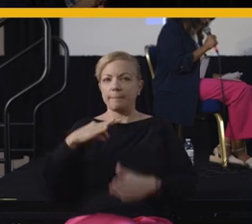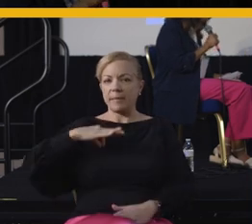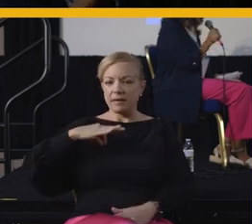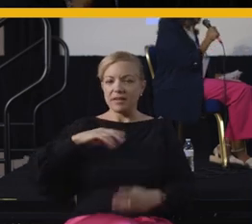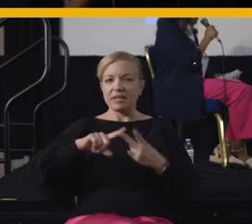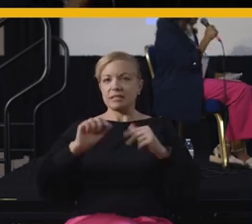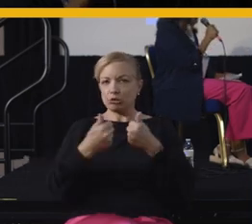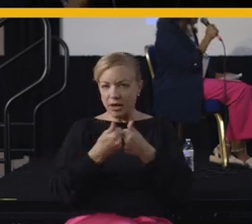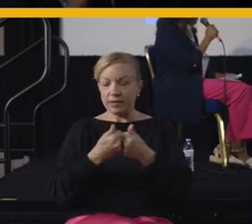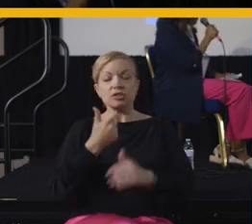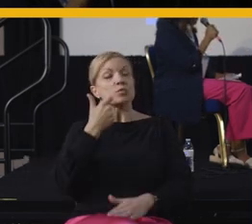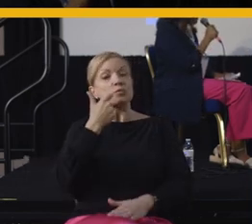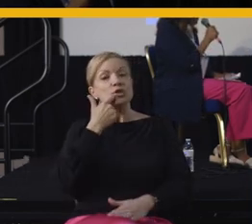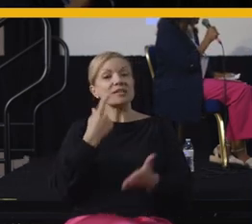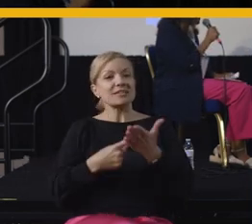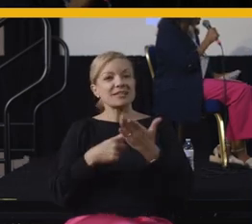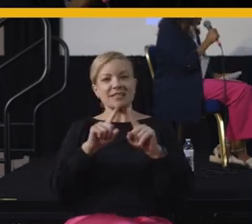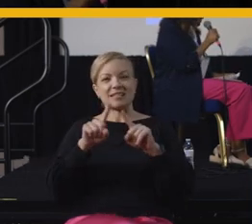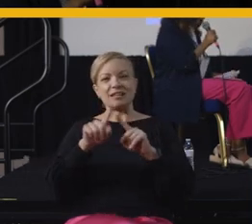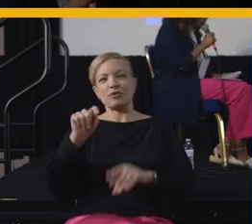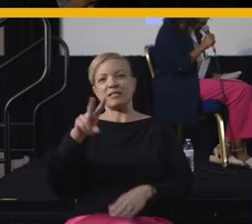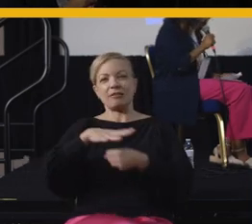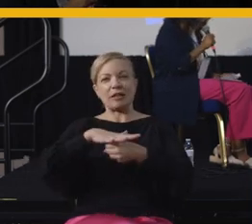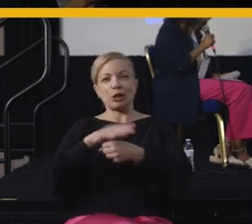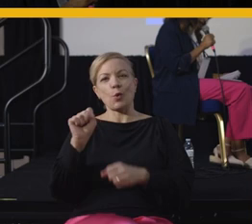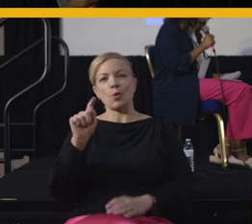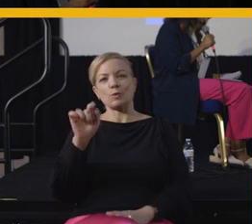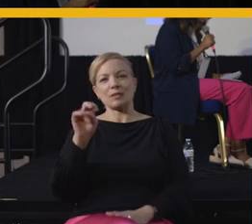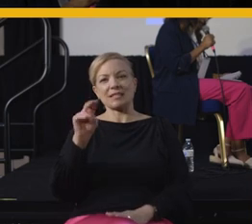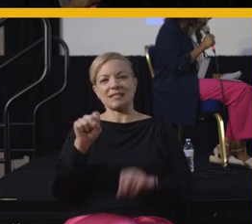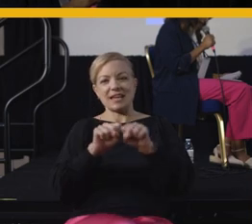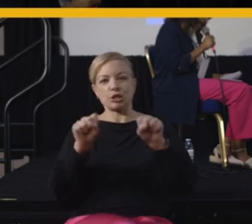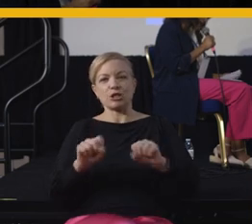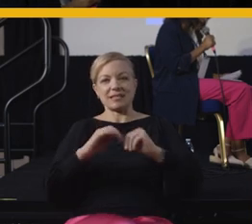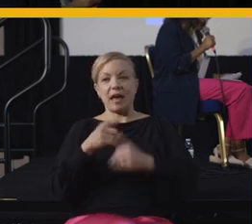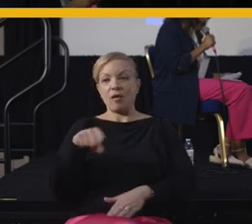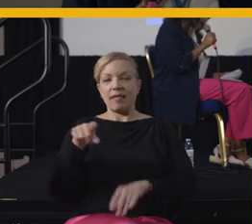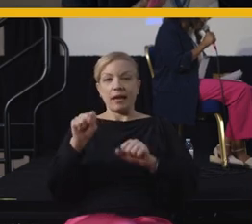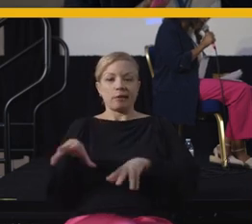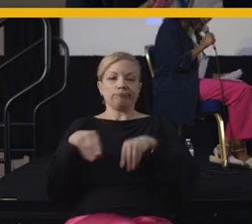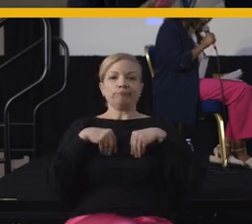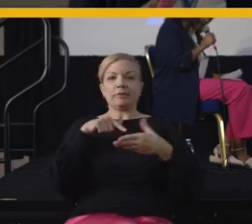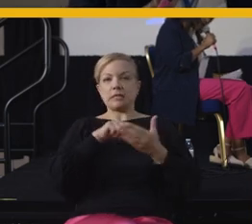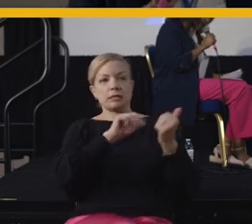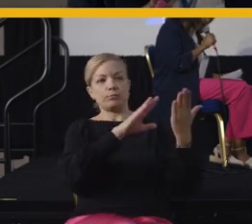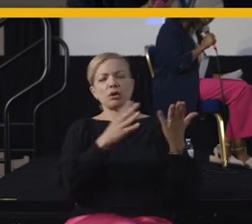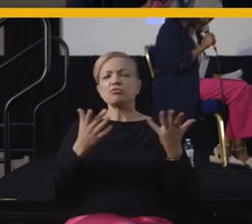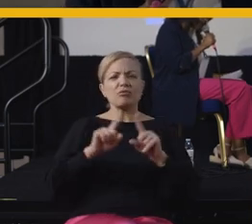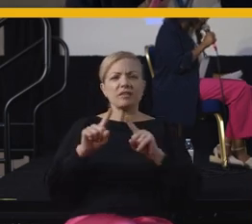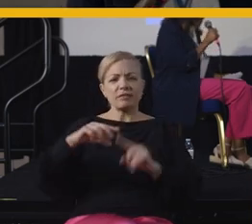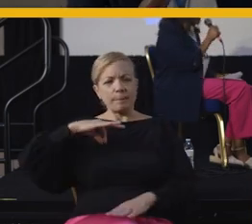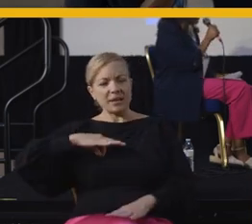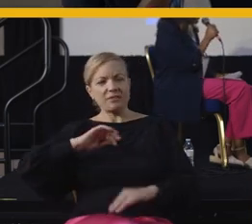and challenges, since we were just talking about stations and how they can take on this approach? So what are some of the benefits and challenges